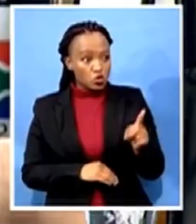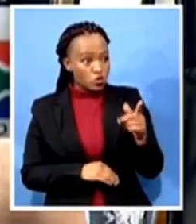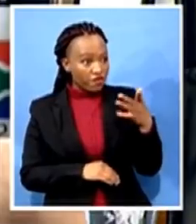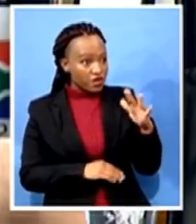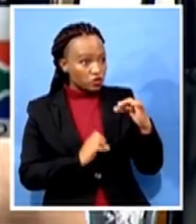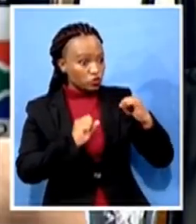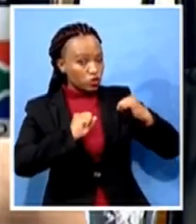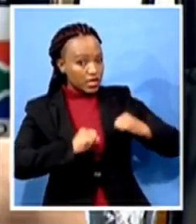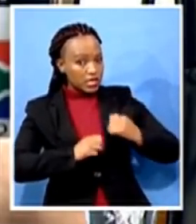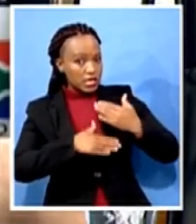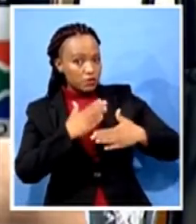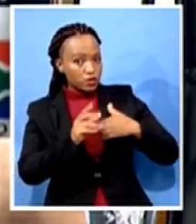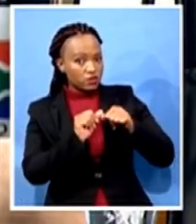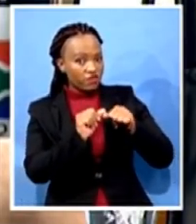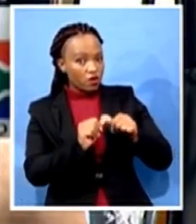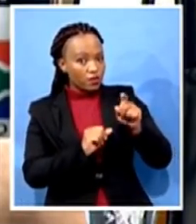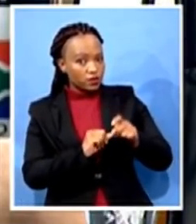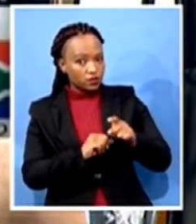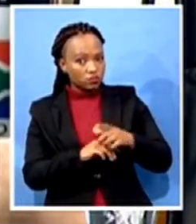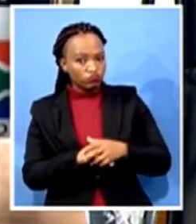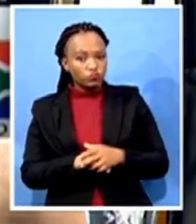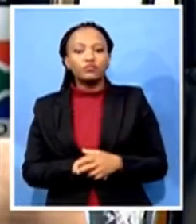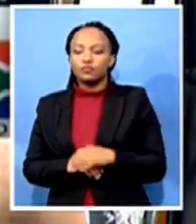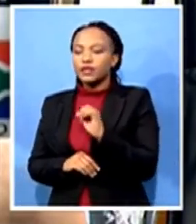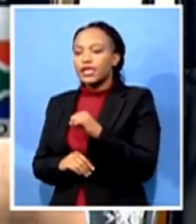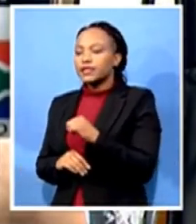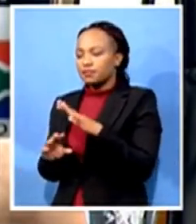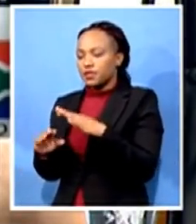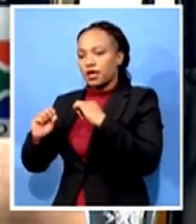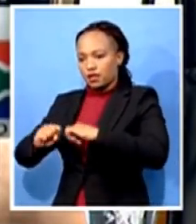Yes, I did agree to the process, Right. Chair. Now, why